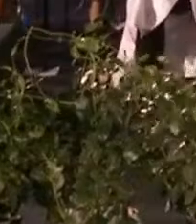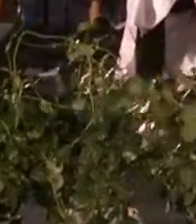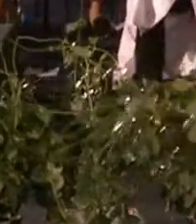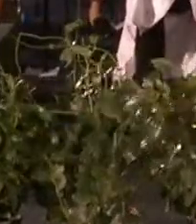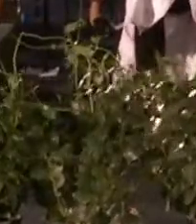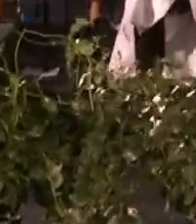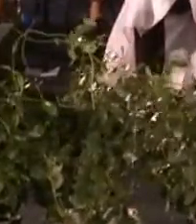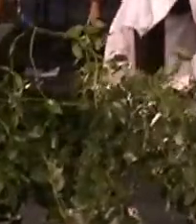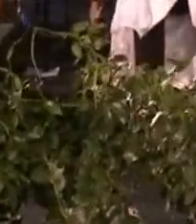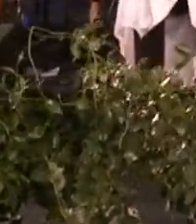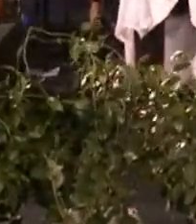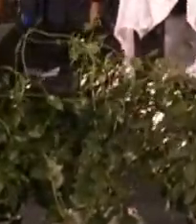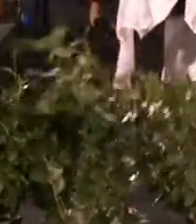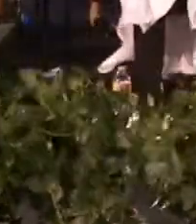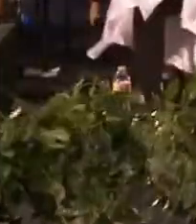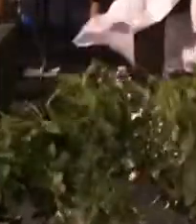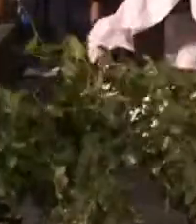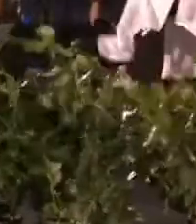Rendon Jr.